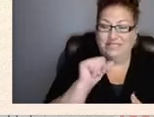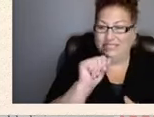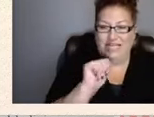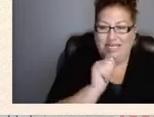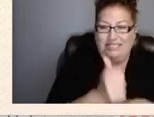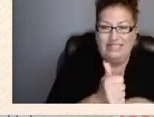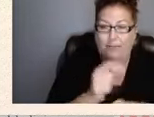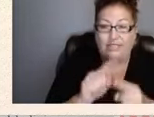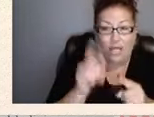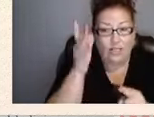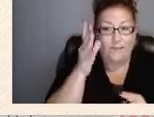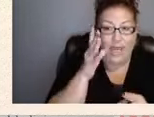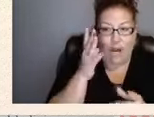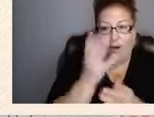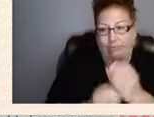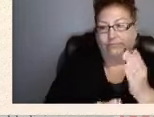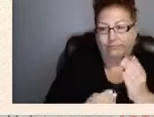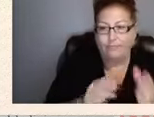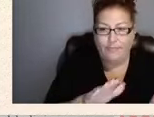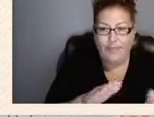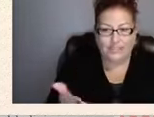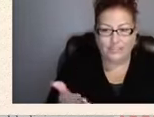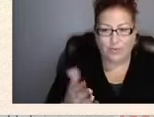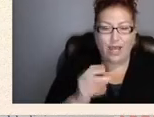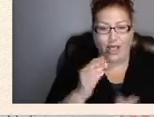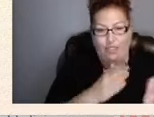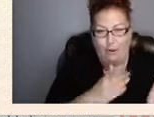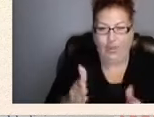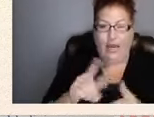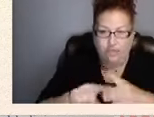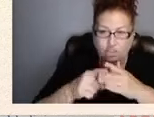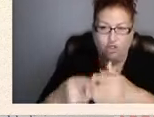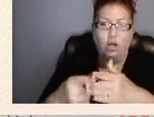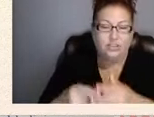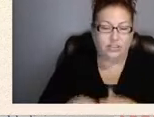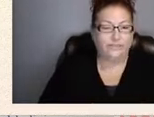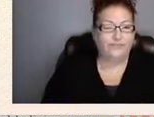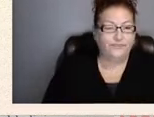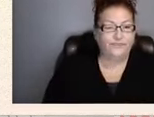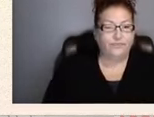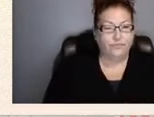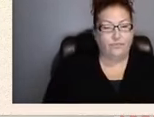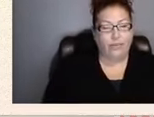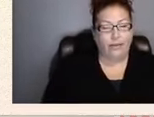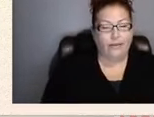passes away and their planning is executed or carried out, I guess I should say.